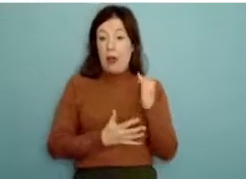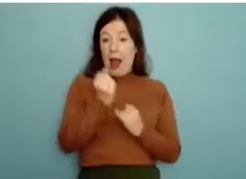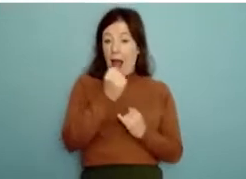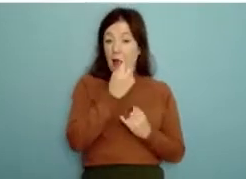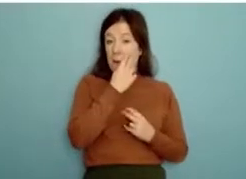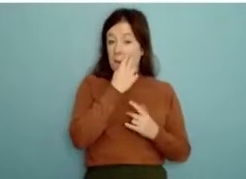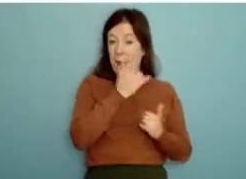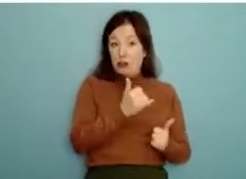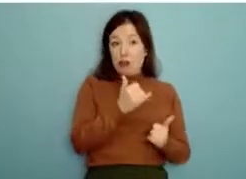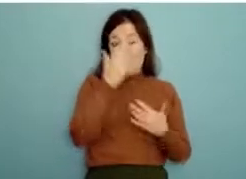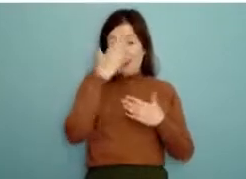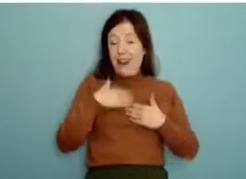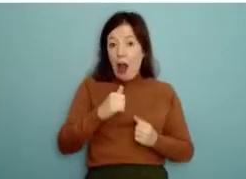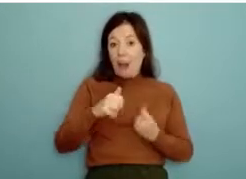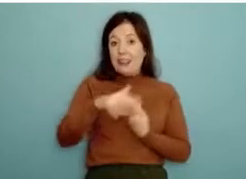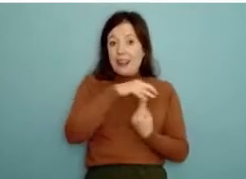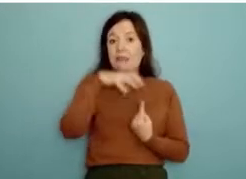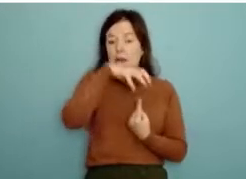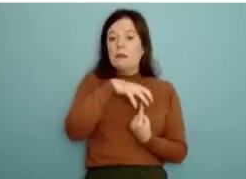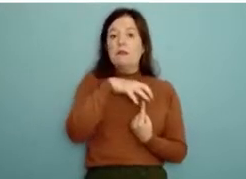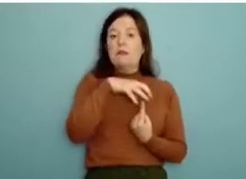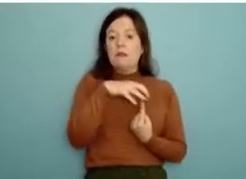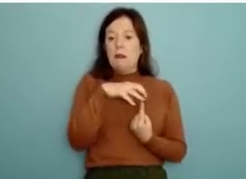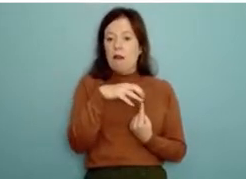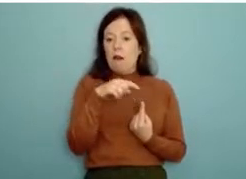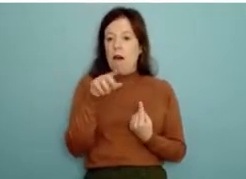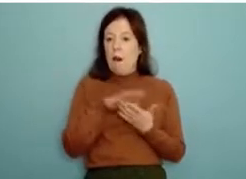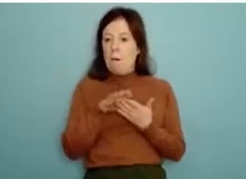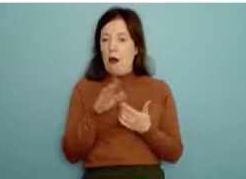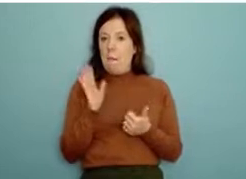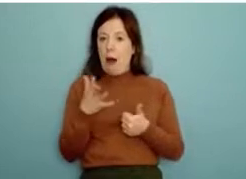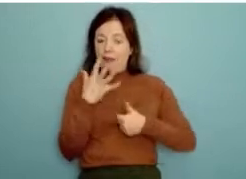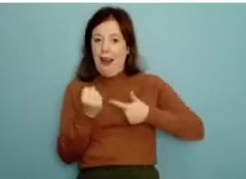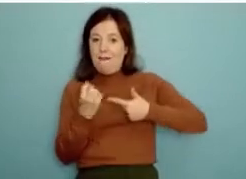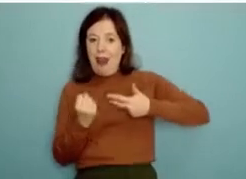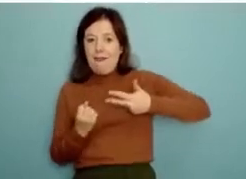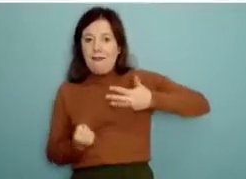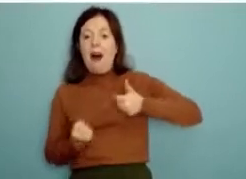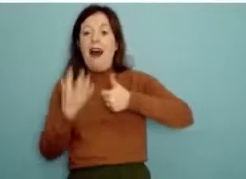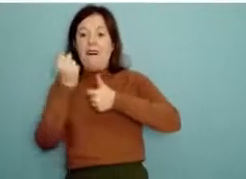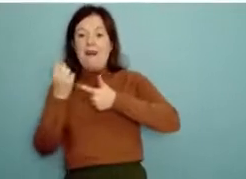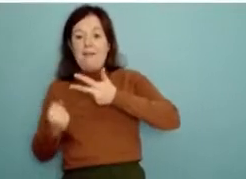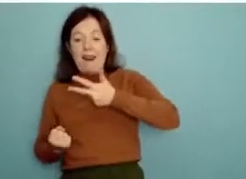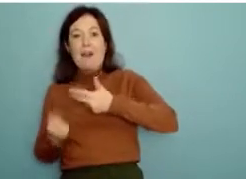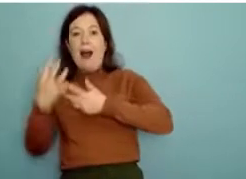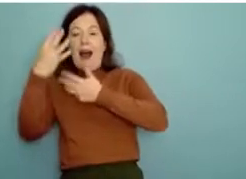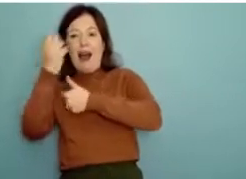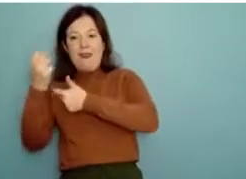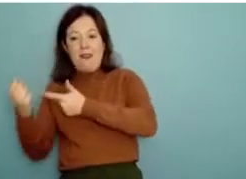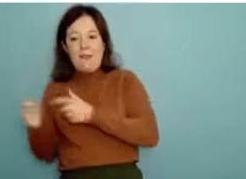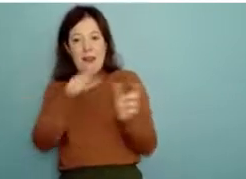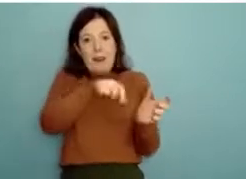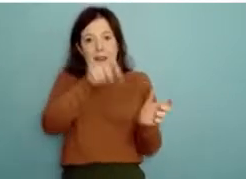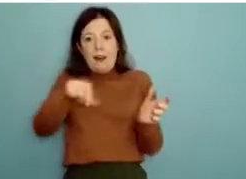health settings, we can start to break down the things that we need to put into place. And many of those things, as you can see on the slide,